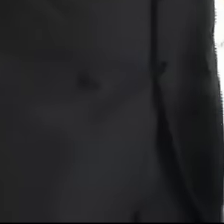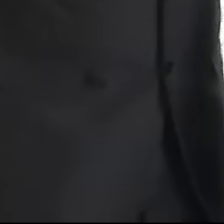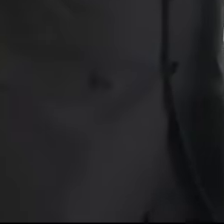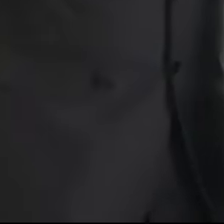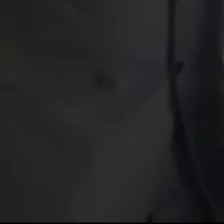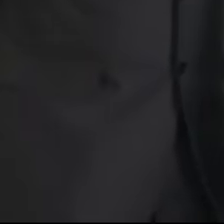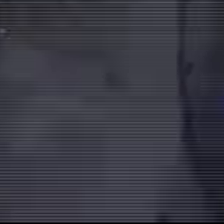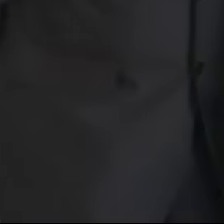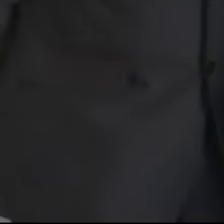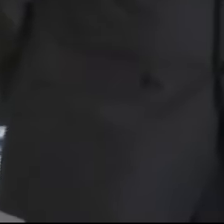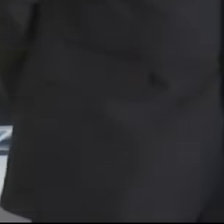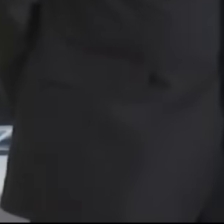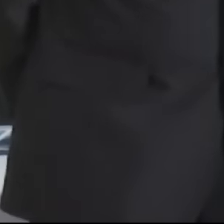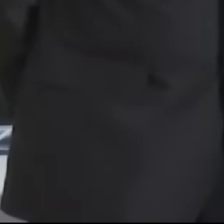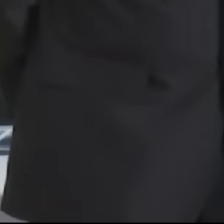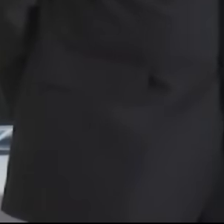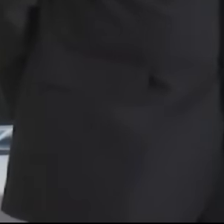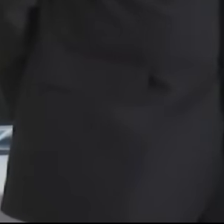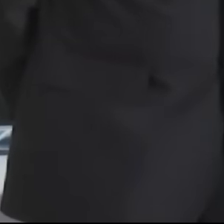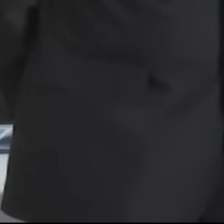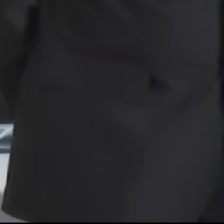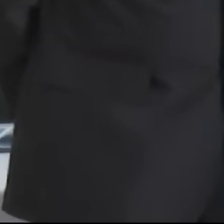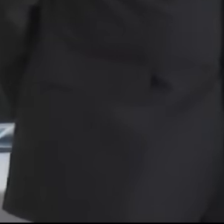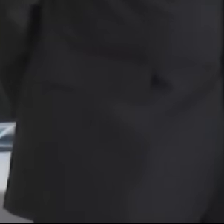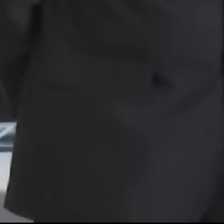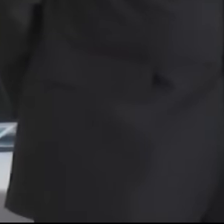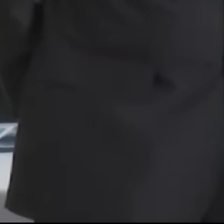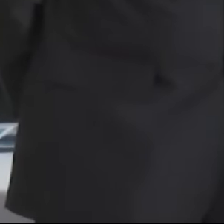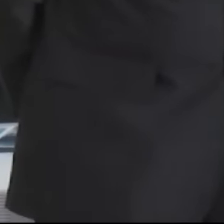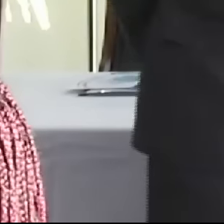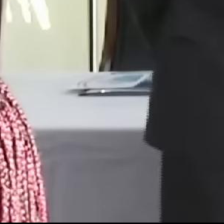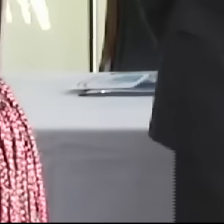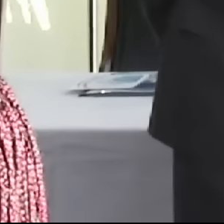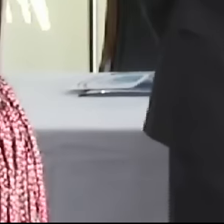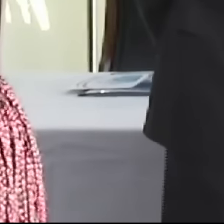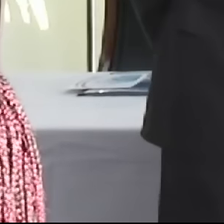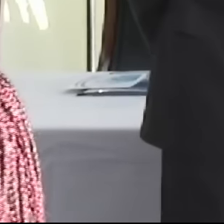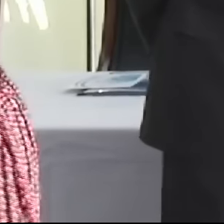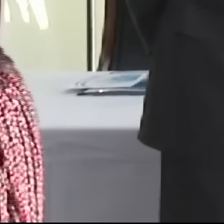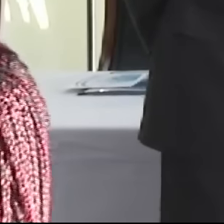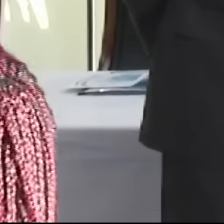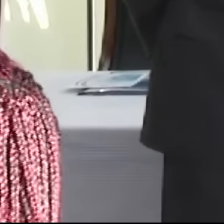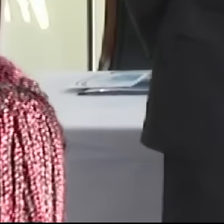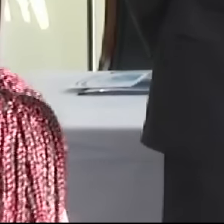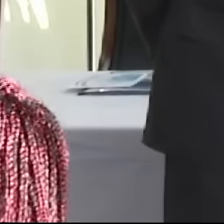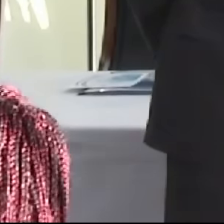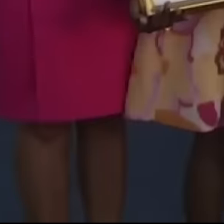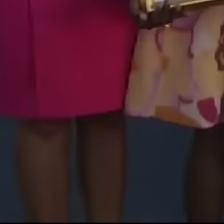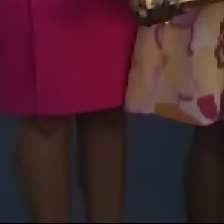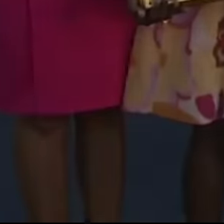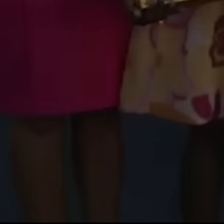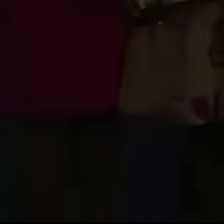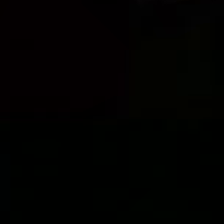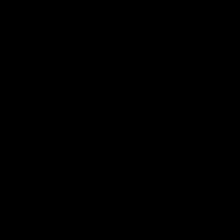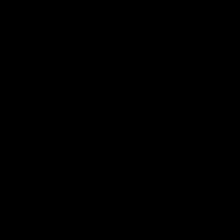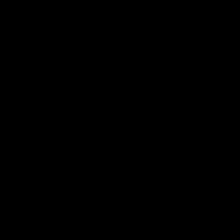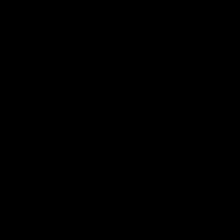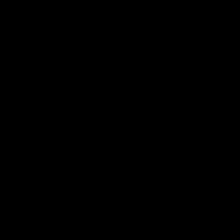And then meet the 2015 All Bahamas Merit Scholar. The Bahamas Tonight, the national report starts now.